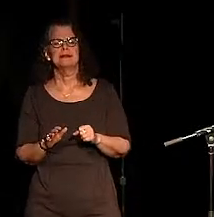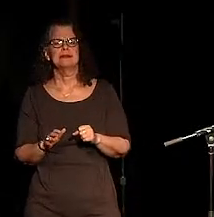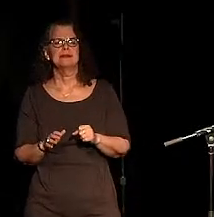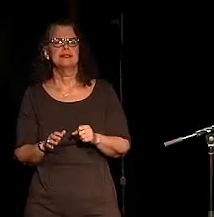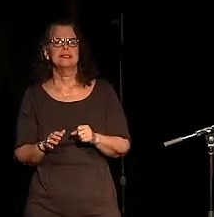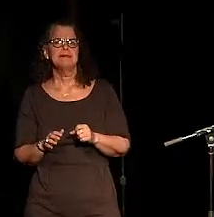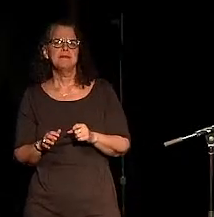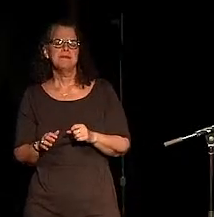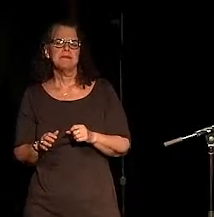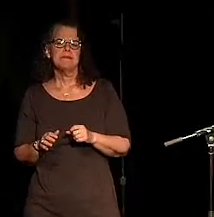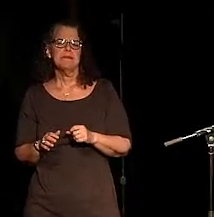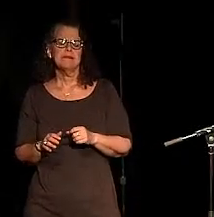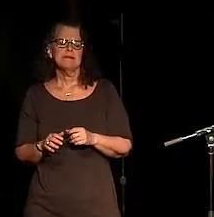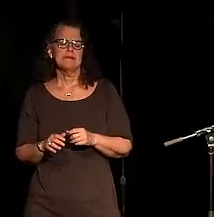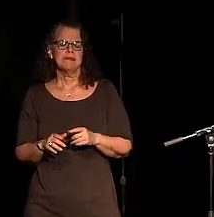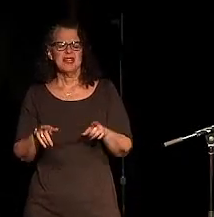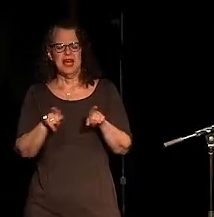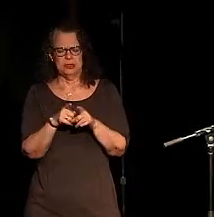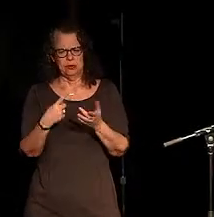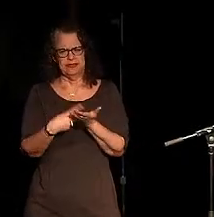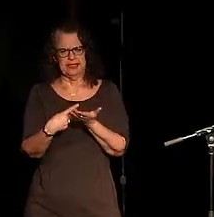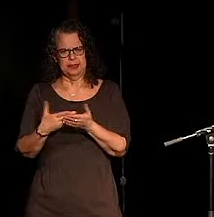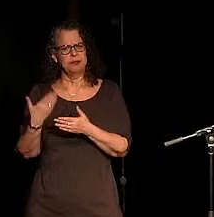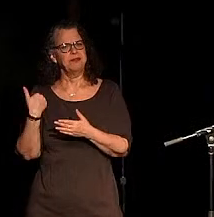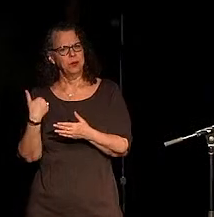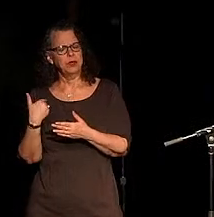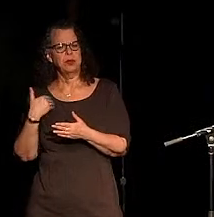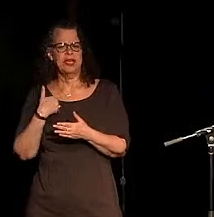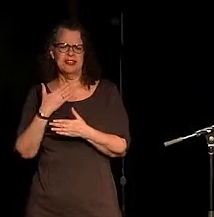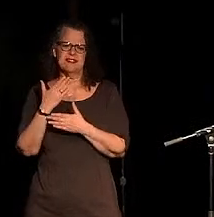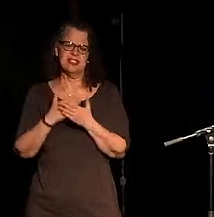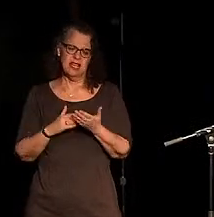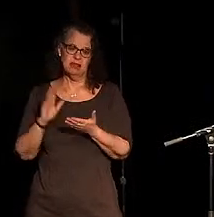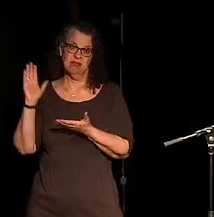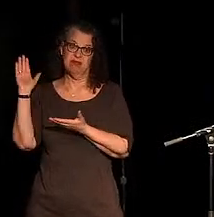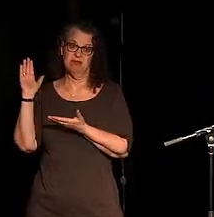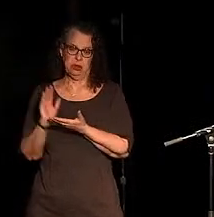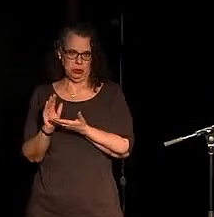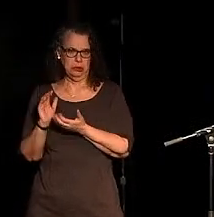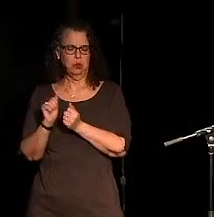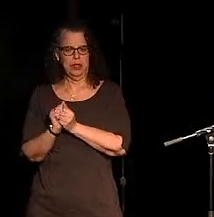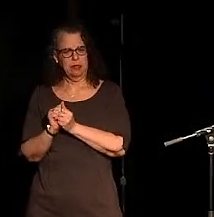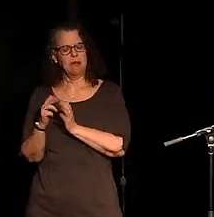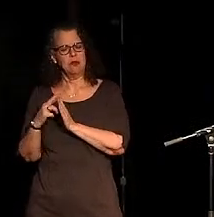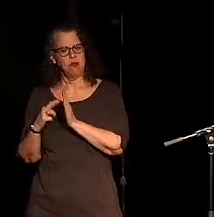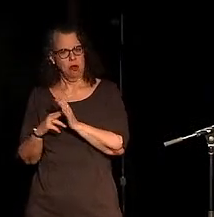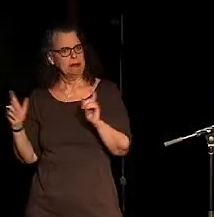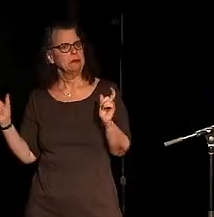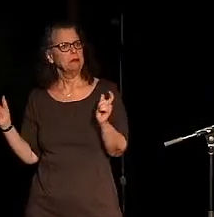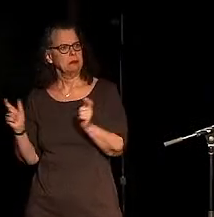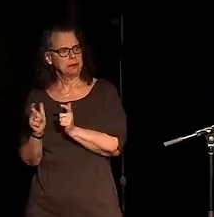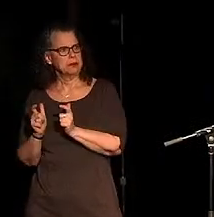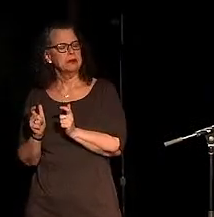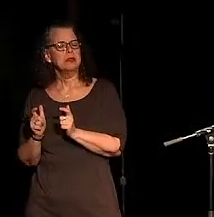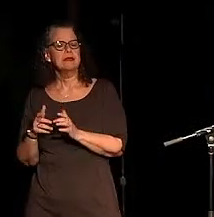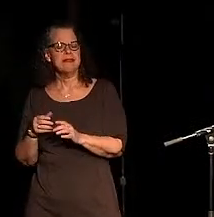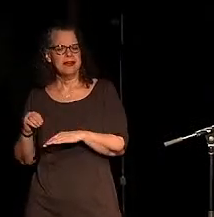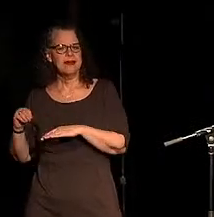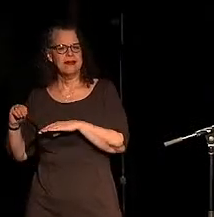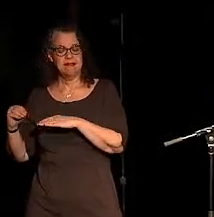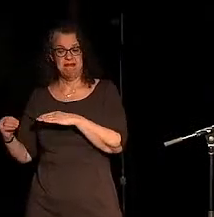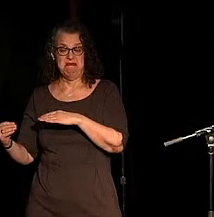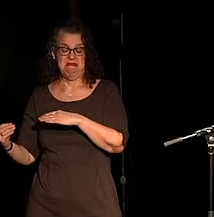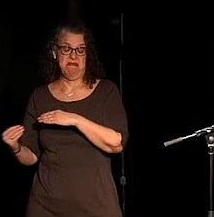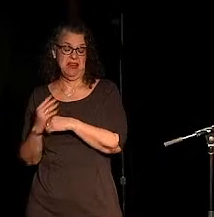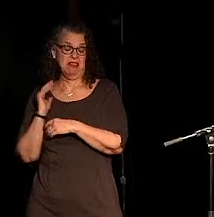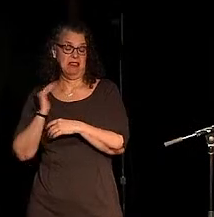some, as has been discussed before, we have some decreases in enrollment that are impacting our ability to